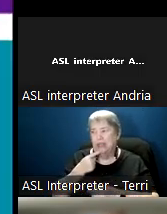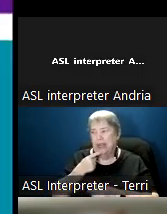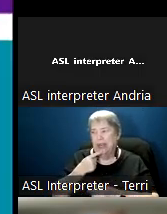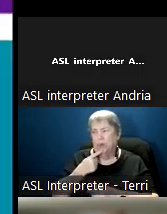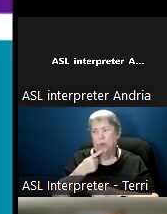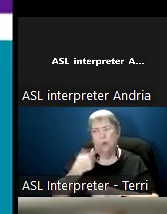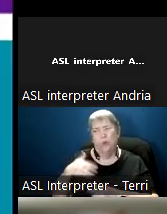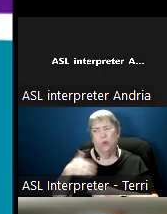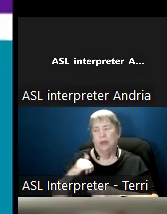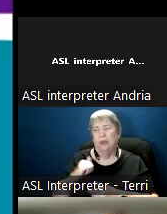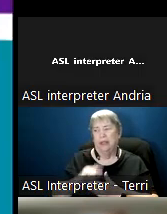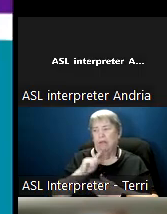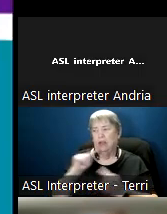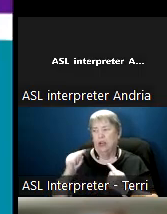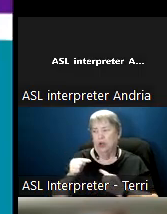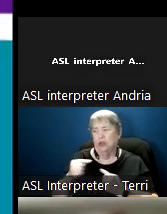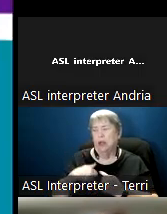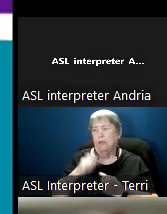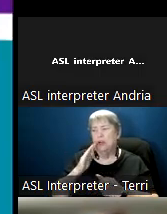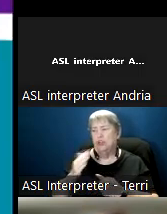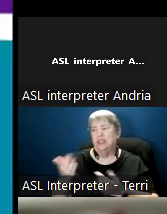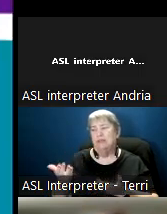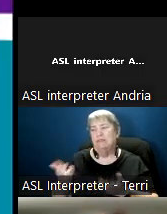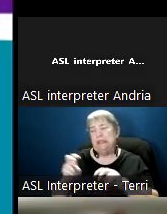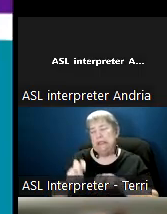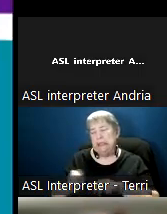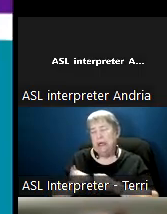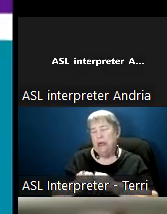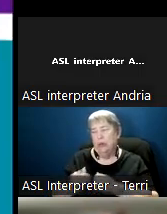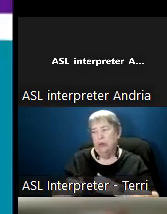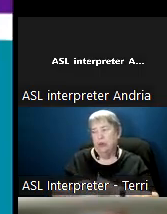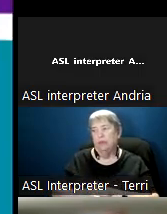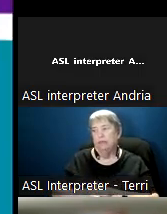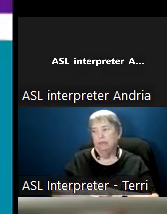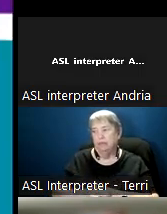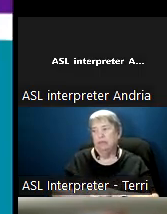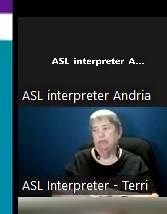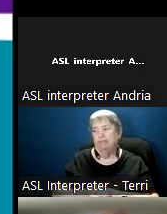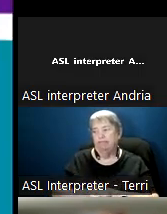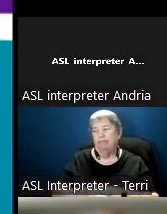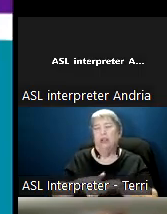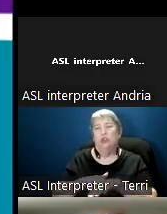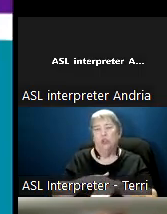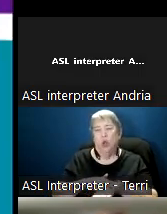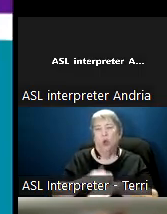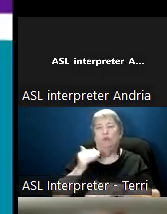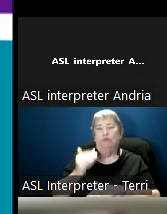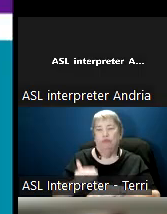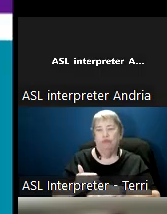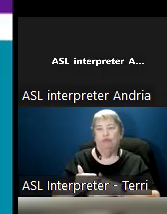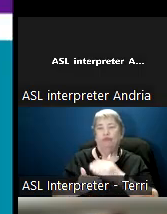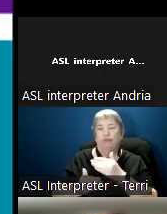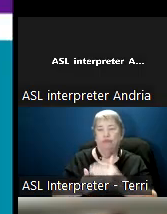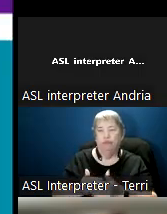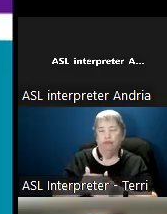listen. And take it slow, step by step. Understand that, these answers may not come out in rapid